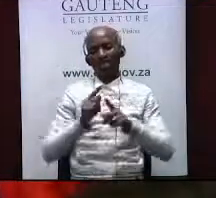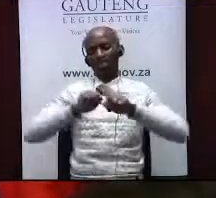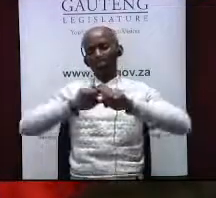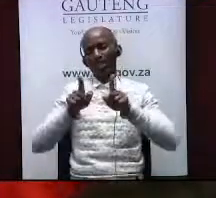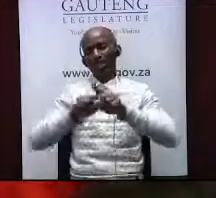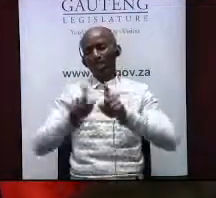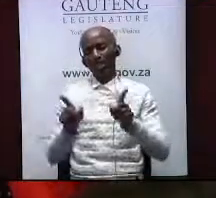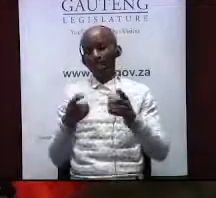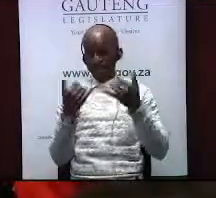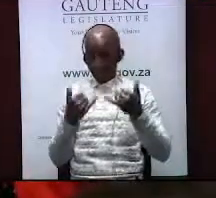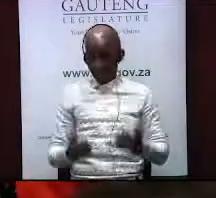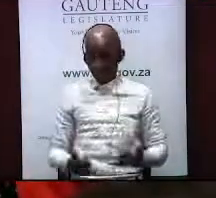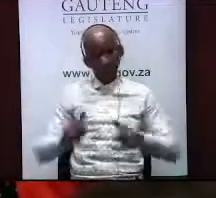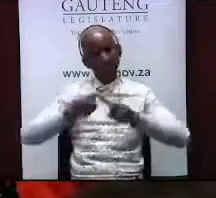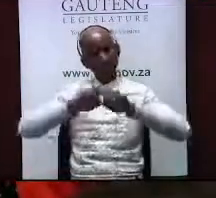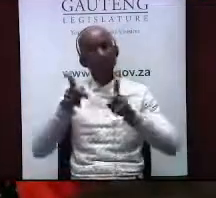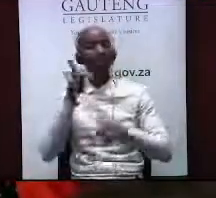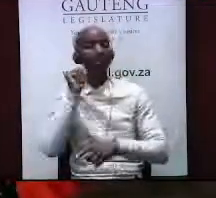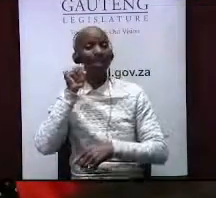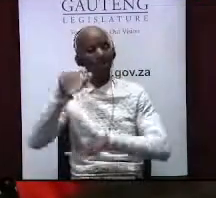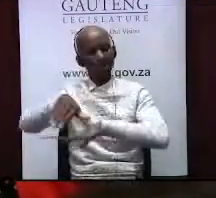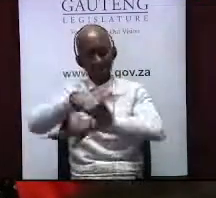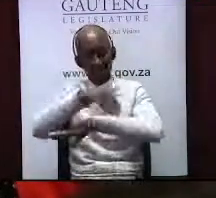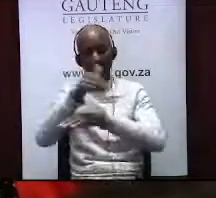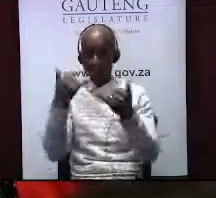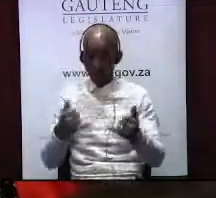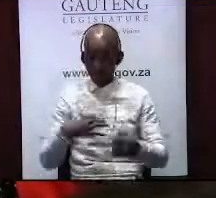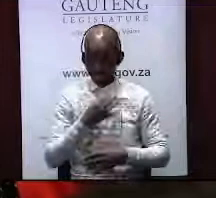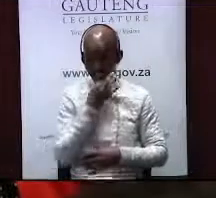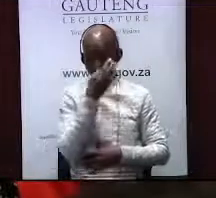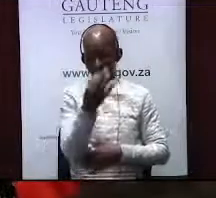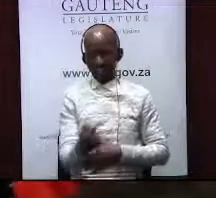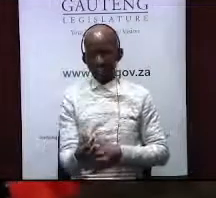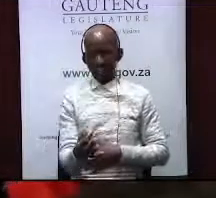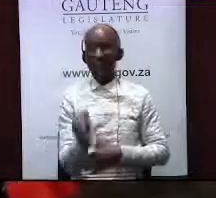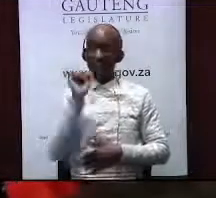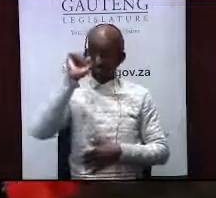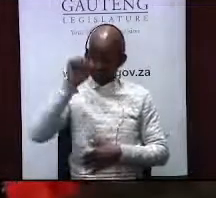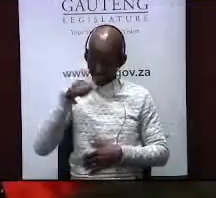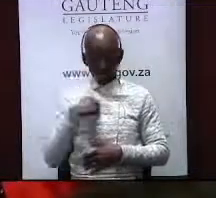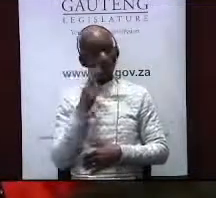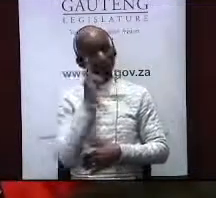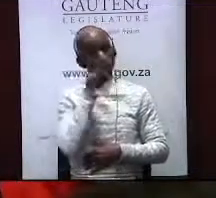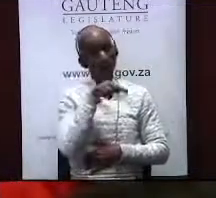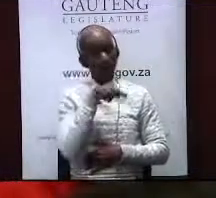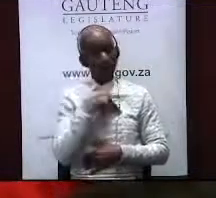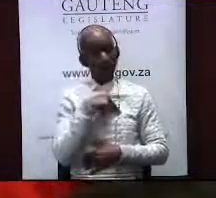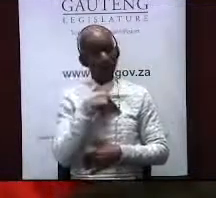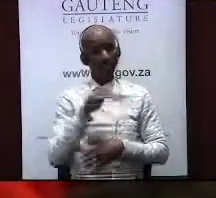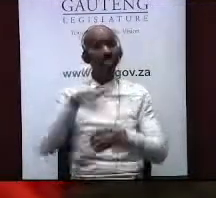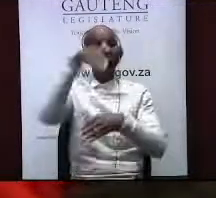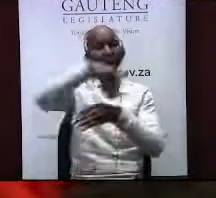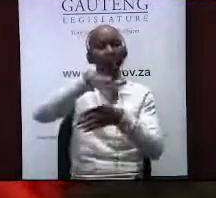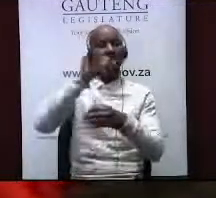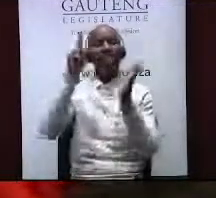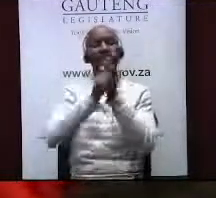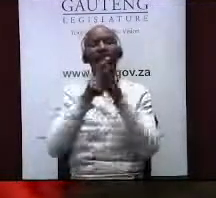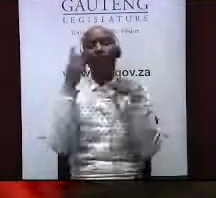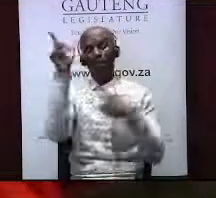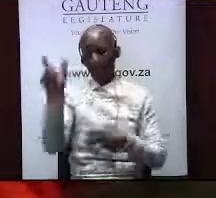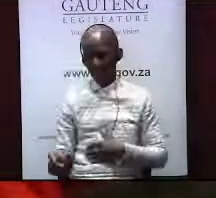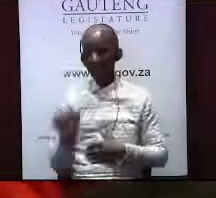different. So there are different men out there. So I'm saying that, yes, we are looking at the foreigners, and I'm going to say this